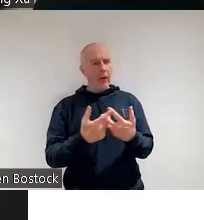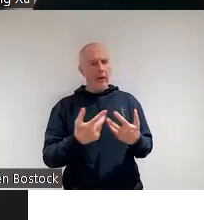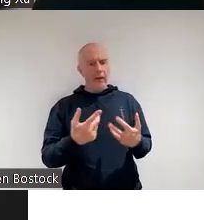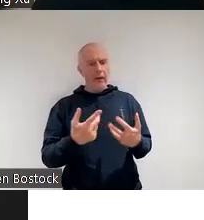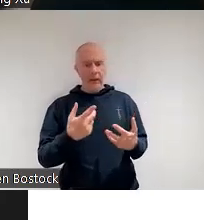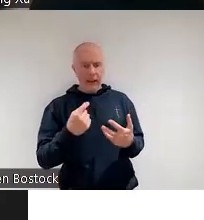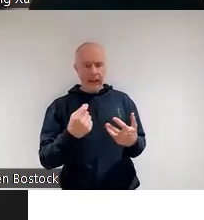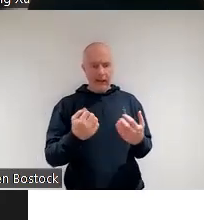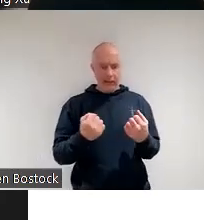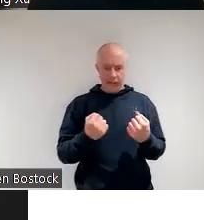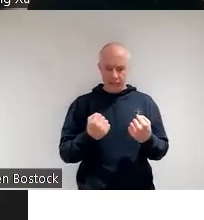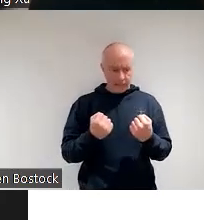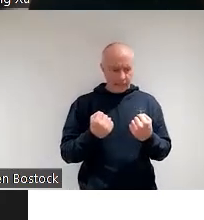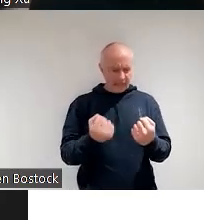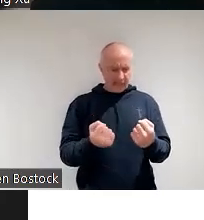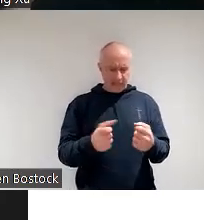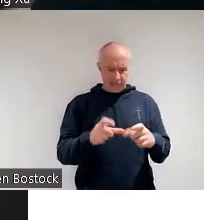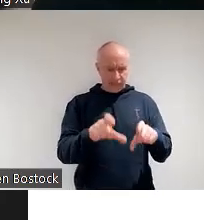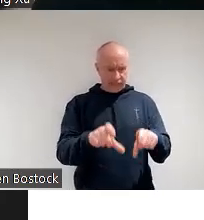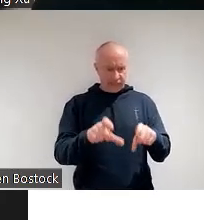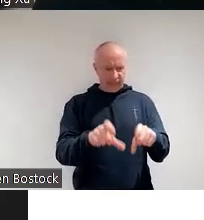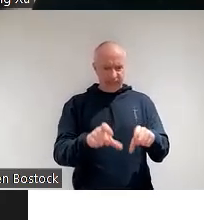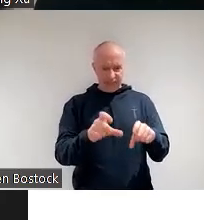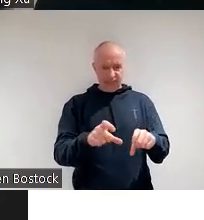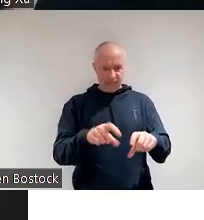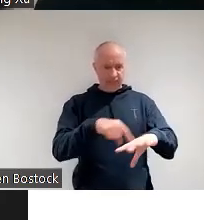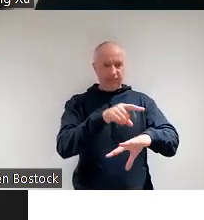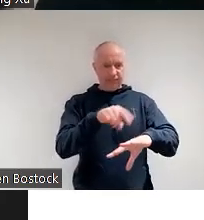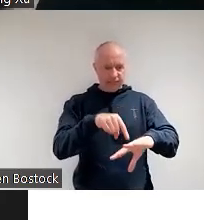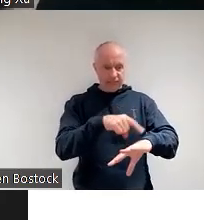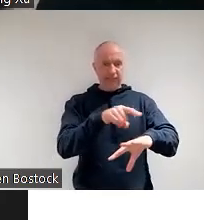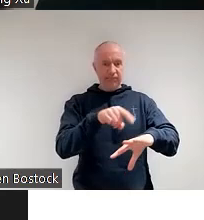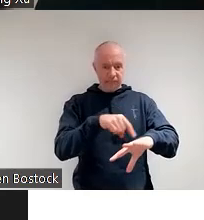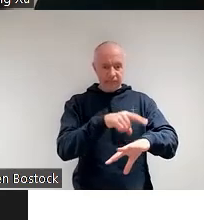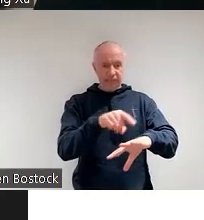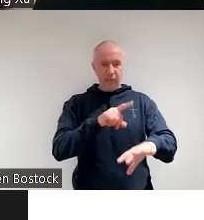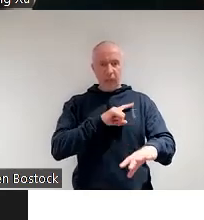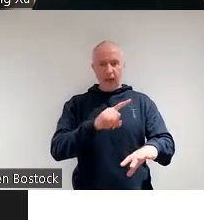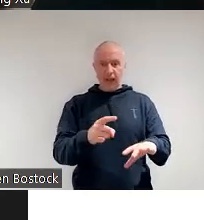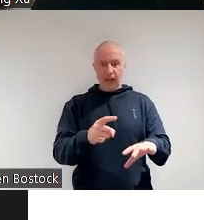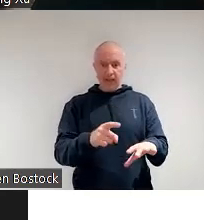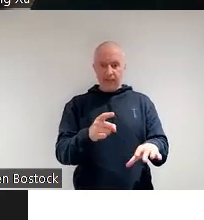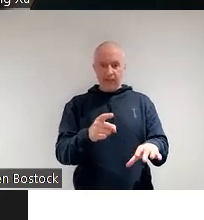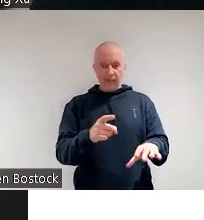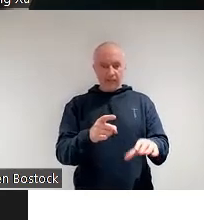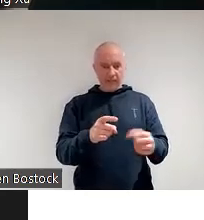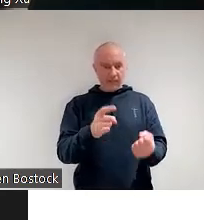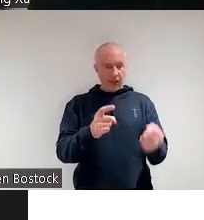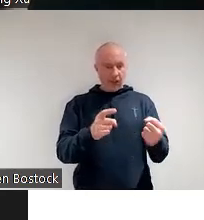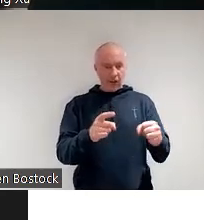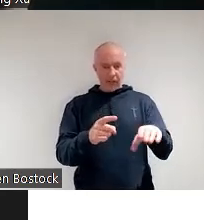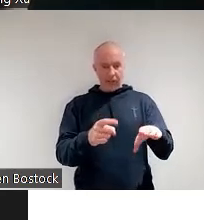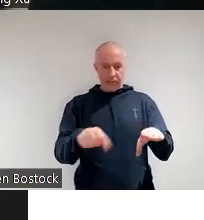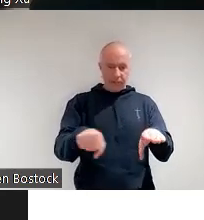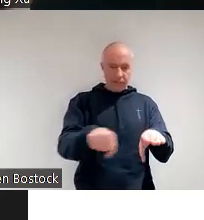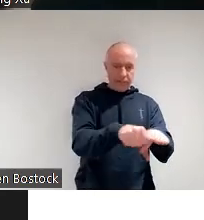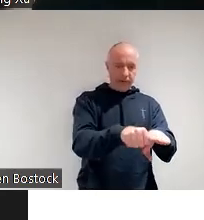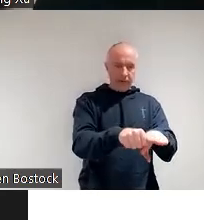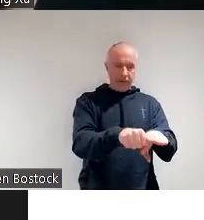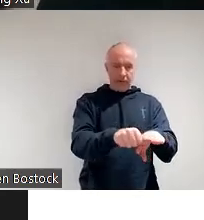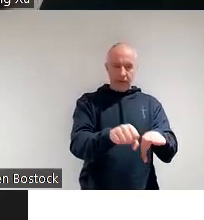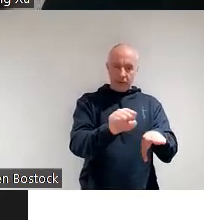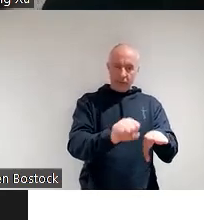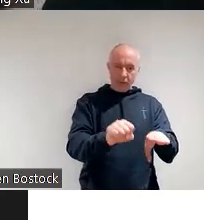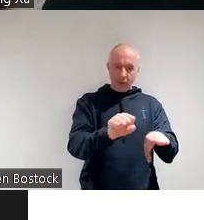at one location for that long time because the charging is much longer than just using the normal